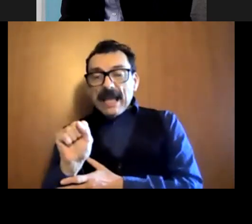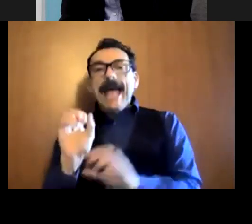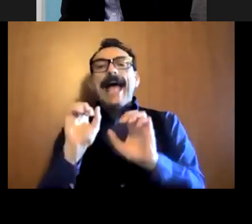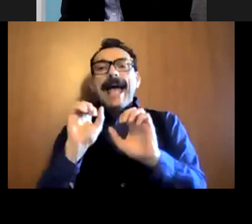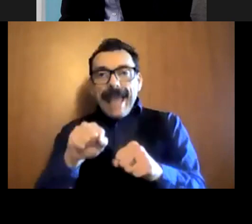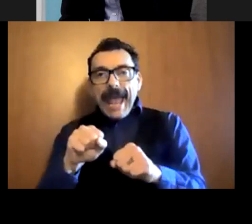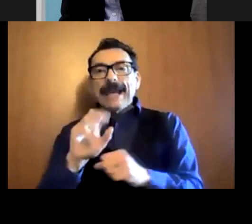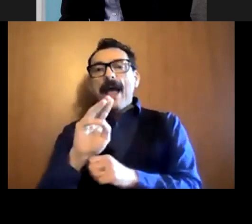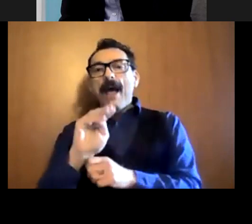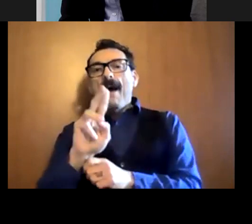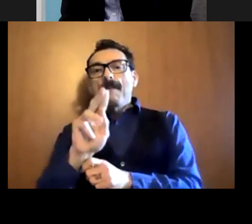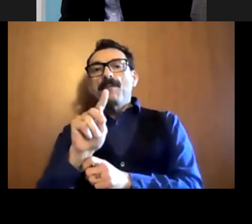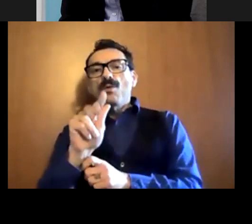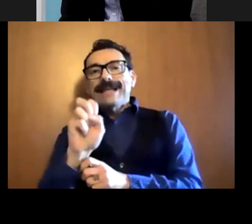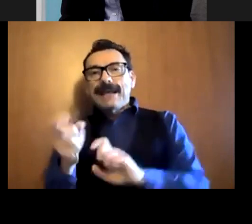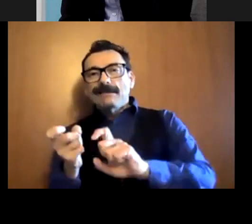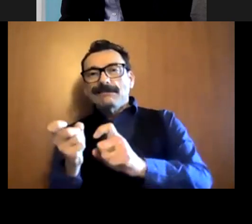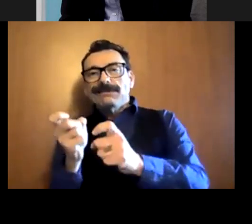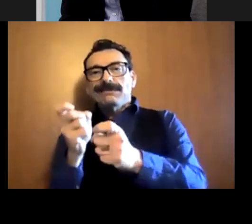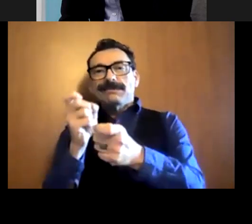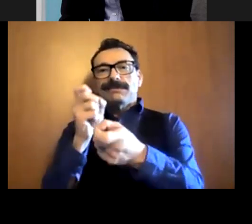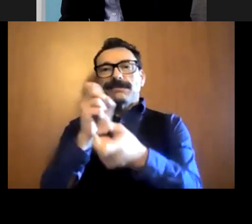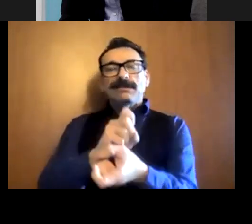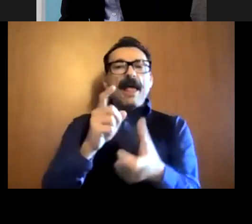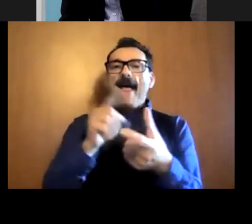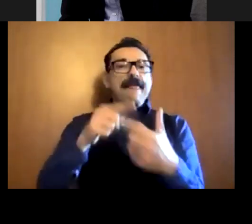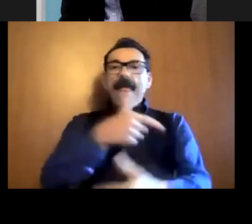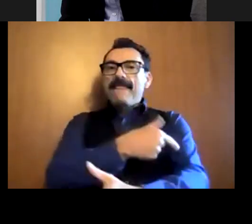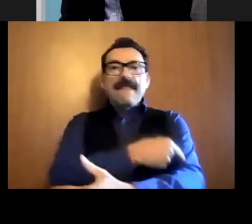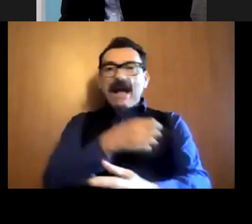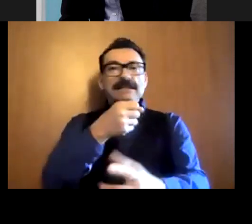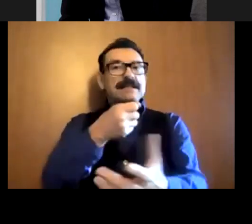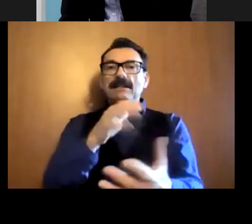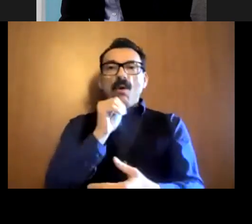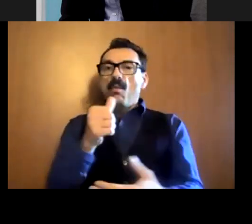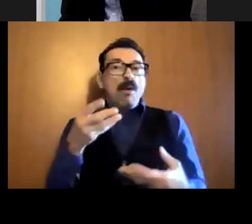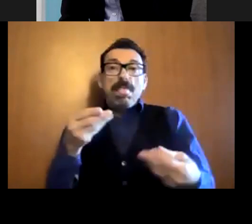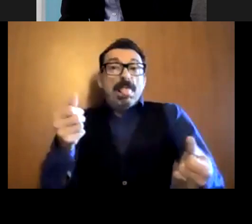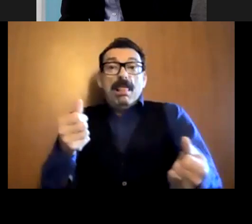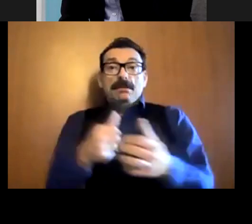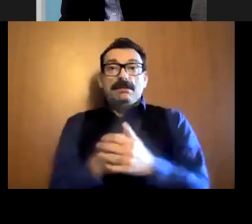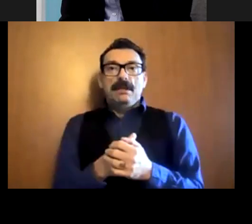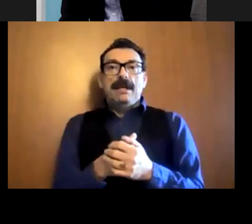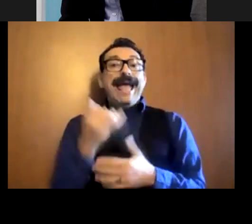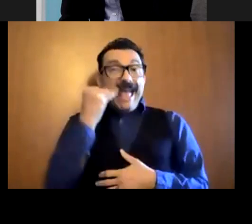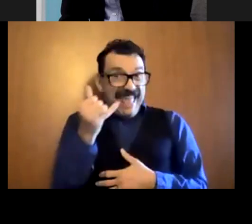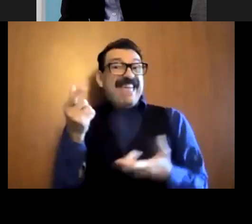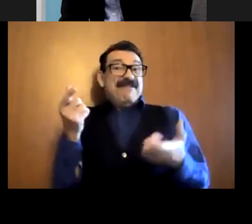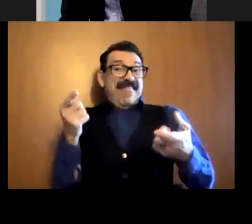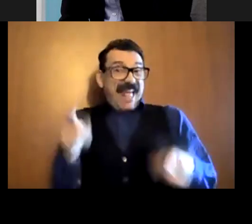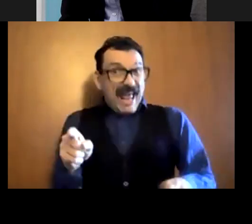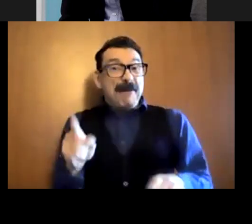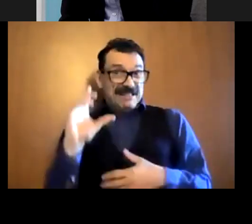some resistance to this vaccine and becomes a dominant strand, that could put us in a very difficult situation. And so I want people to